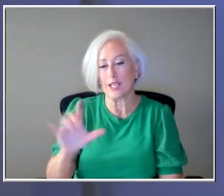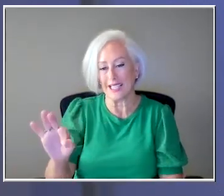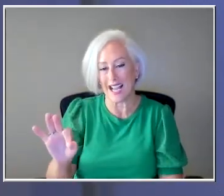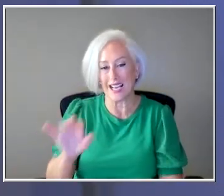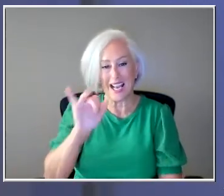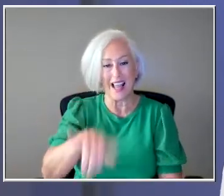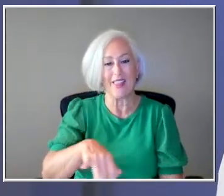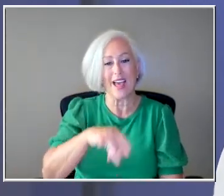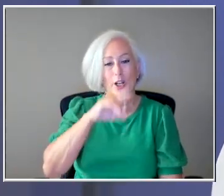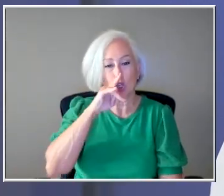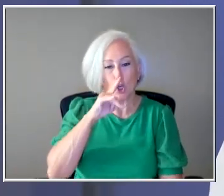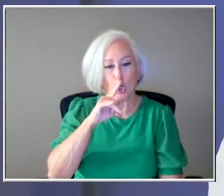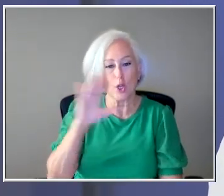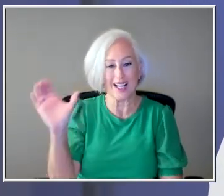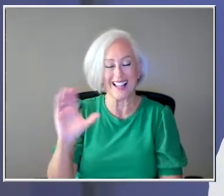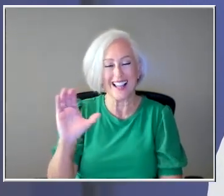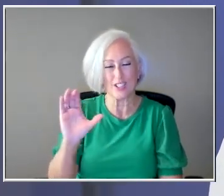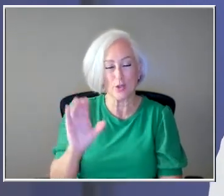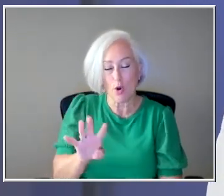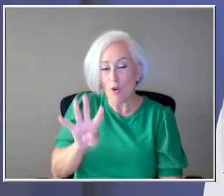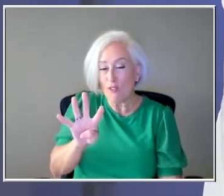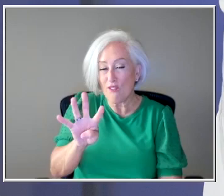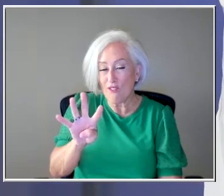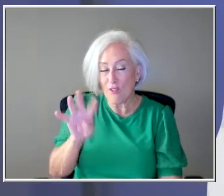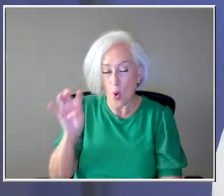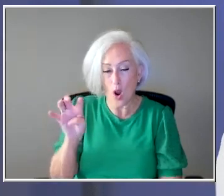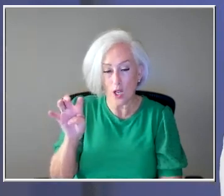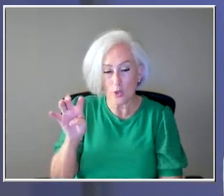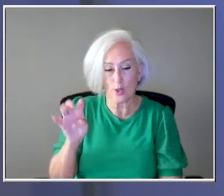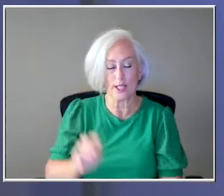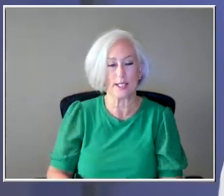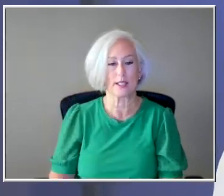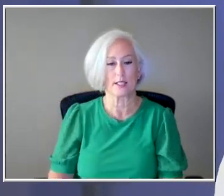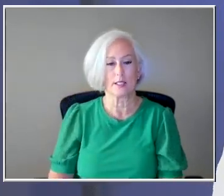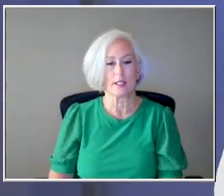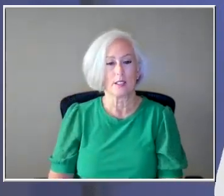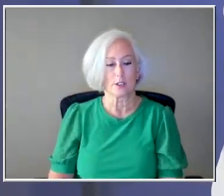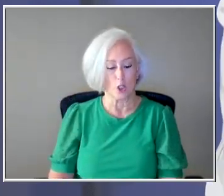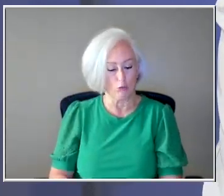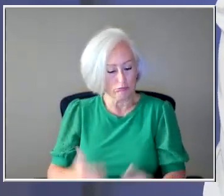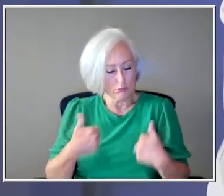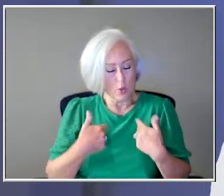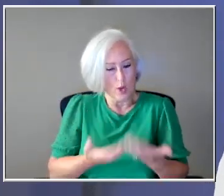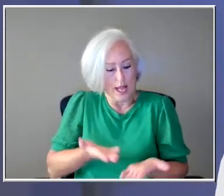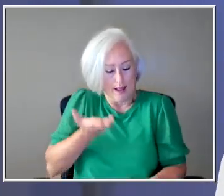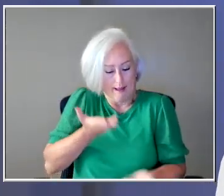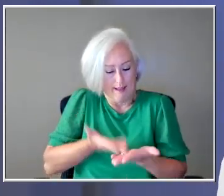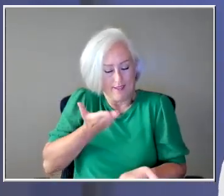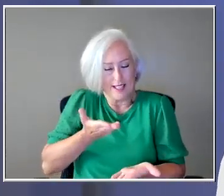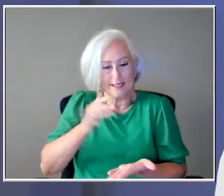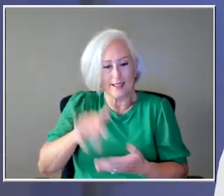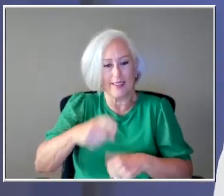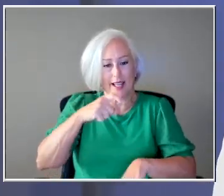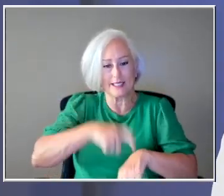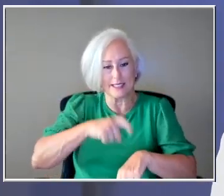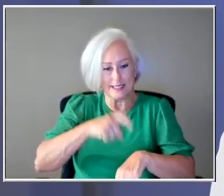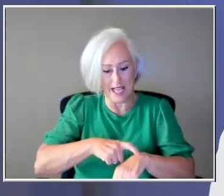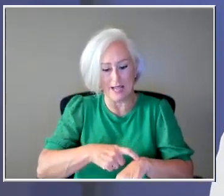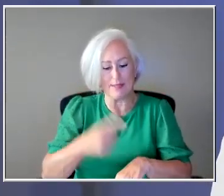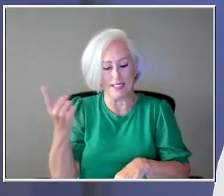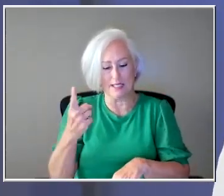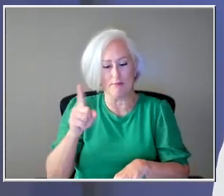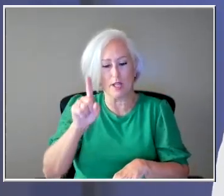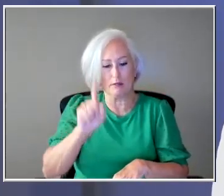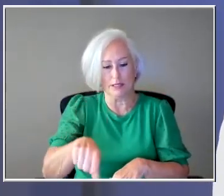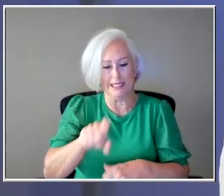400 something. So there was evidence at that point that something needed to